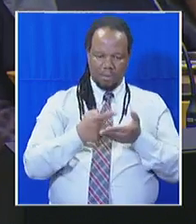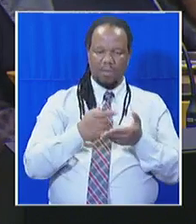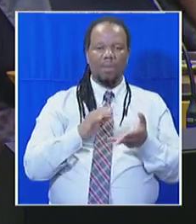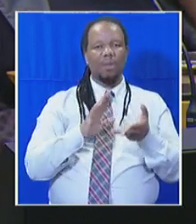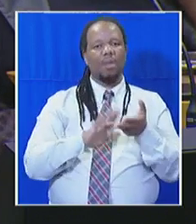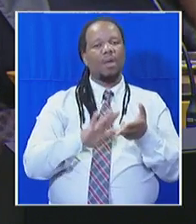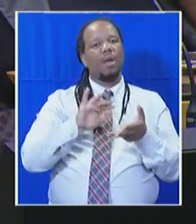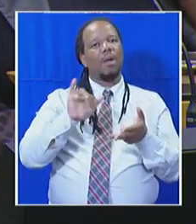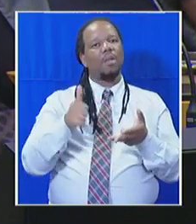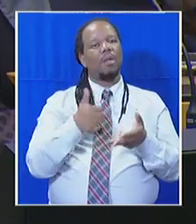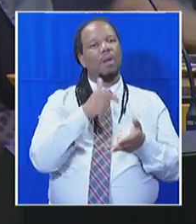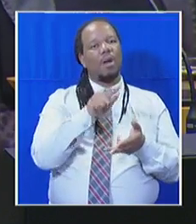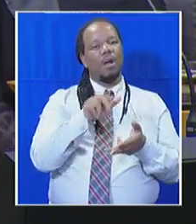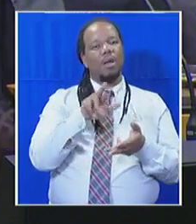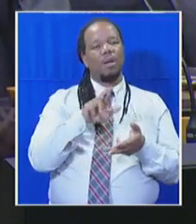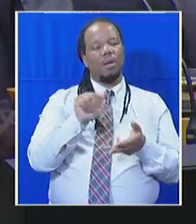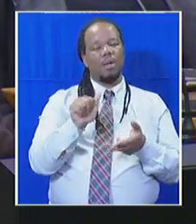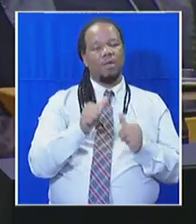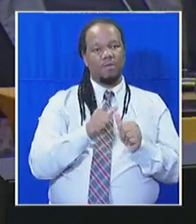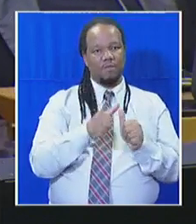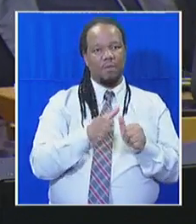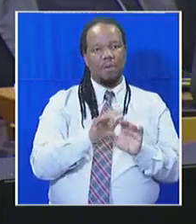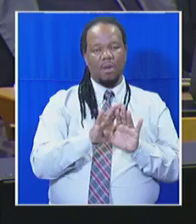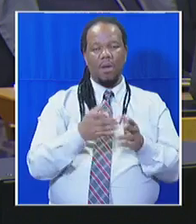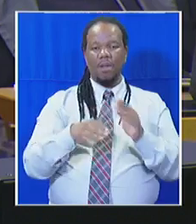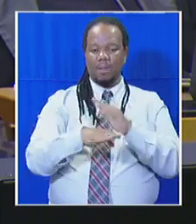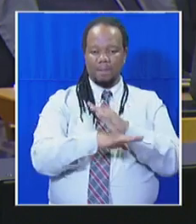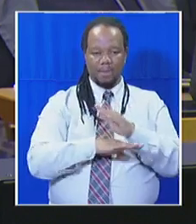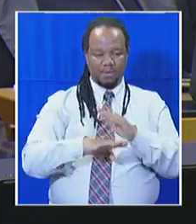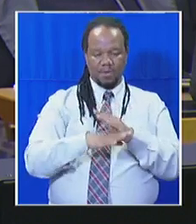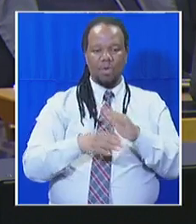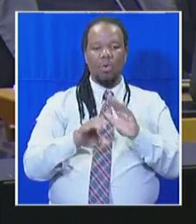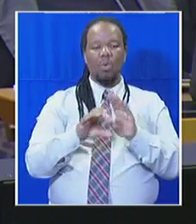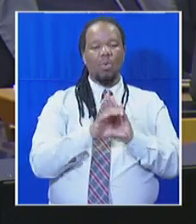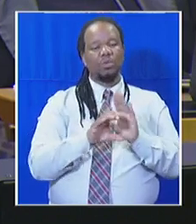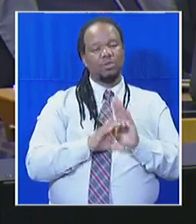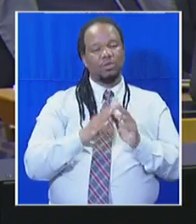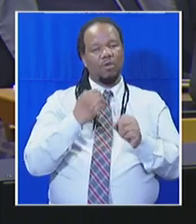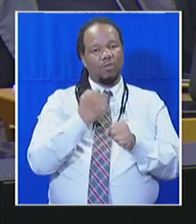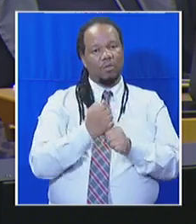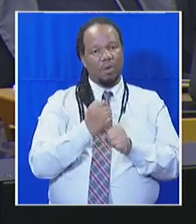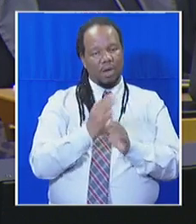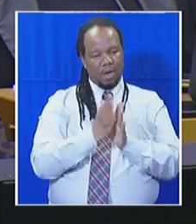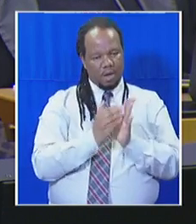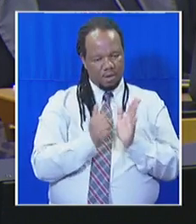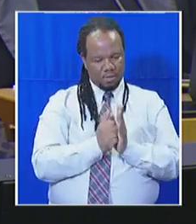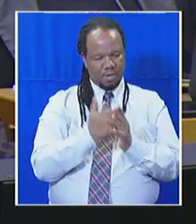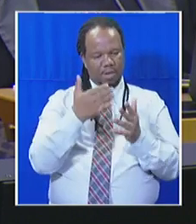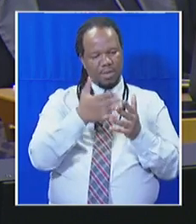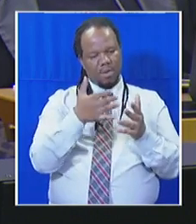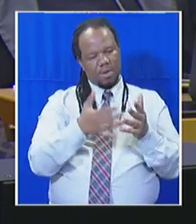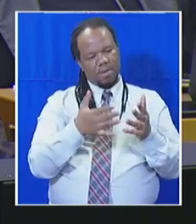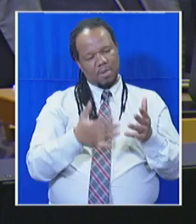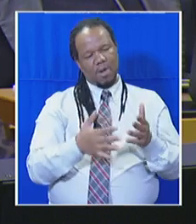the Labor Relations Act and the Basic Conditions of Employment Act and the Employment Equity Act. These acts and collective